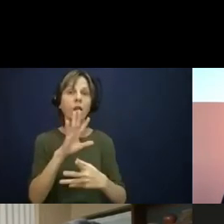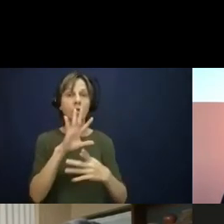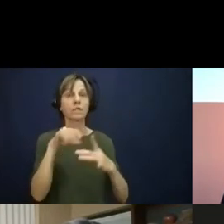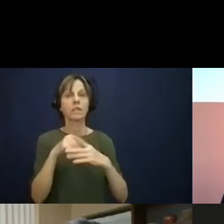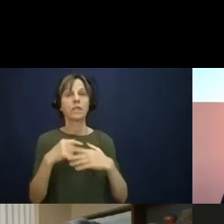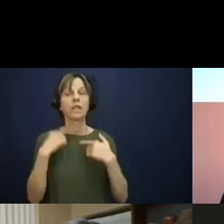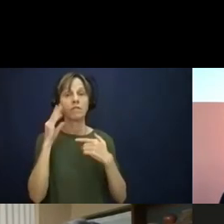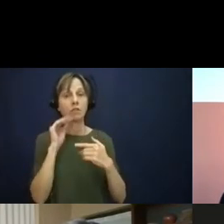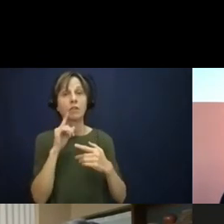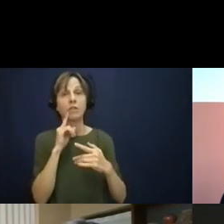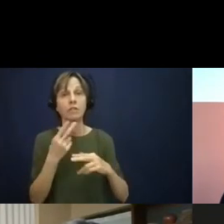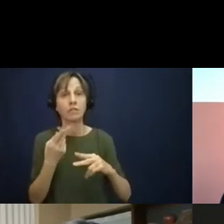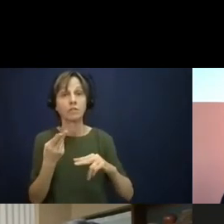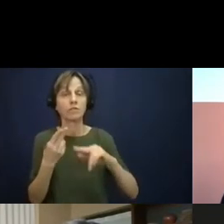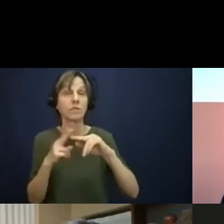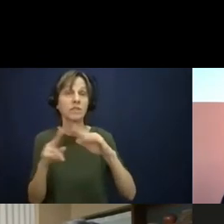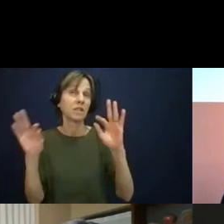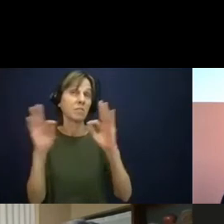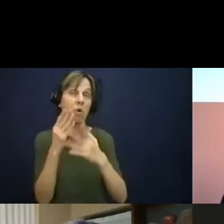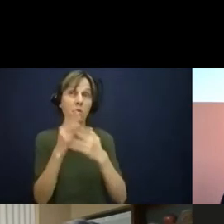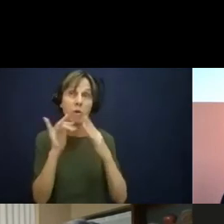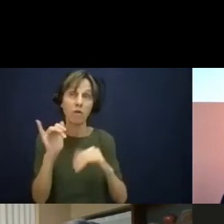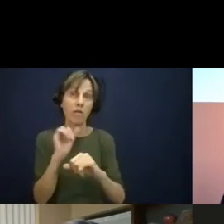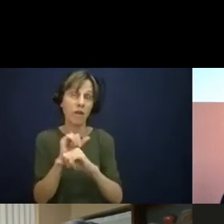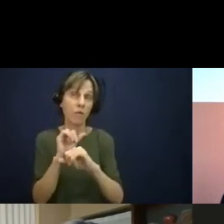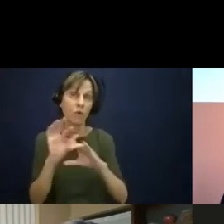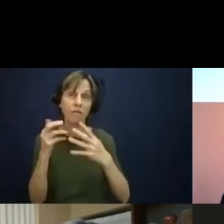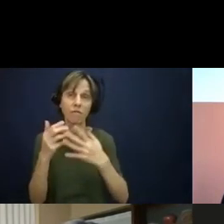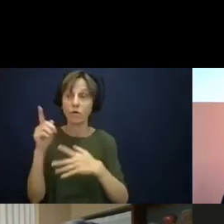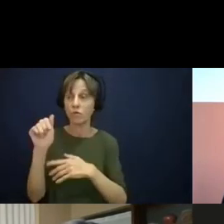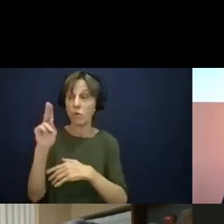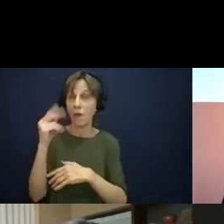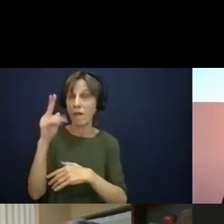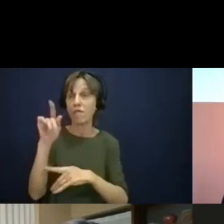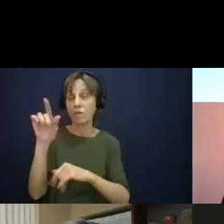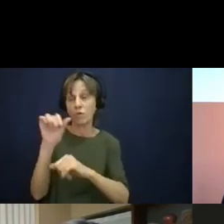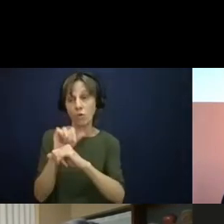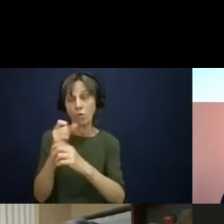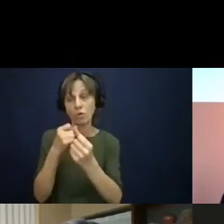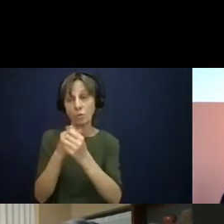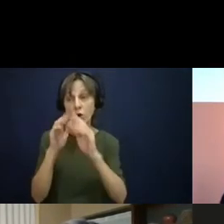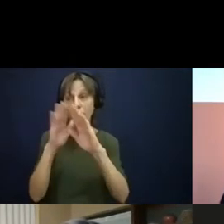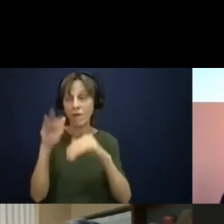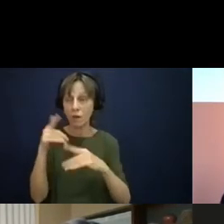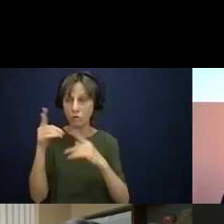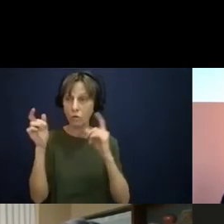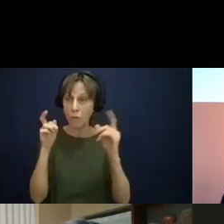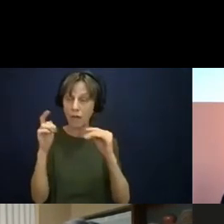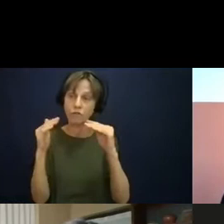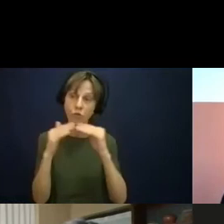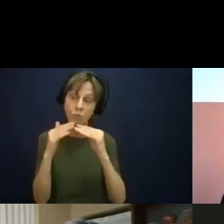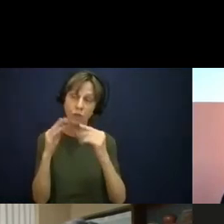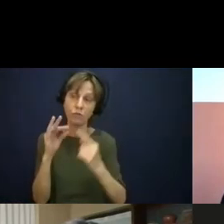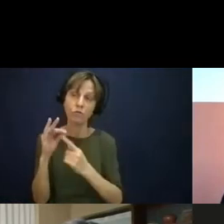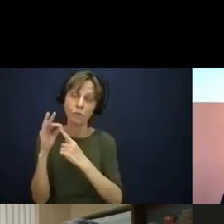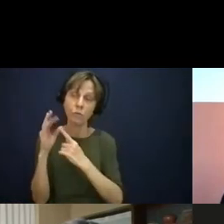workforce. So Anthony, you're working in supportive housing, managing peer support specialists. Could you tell us about your journey